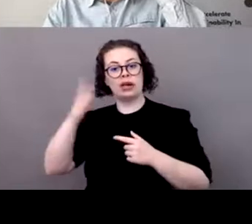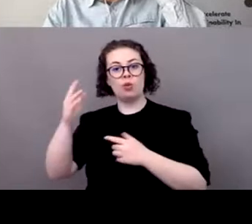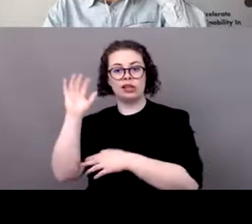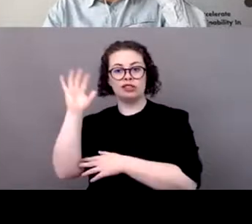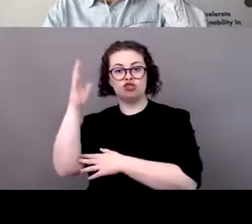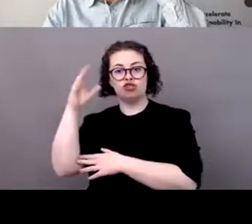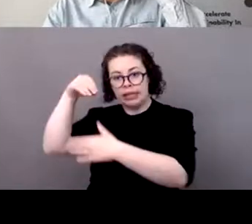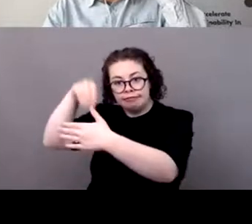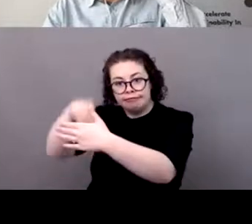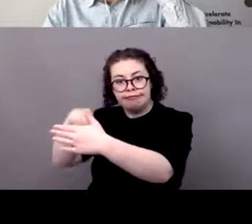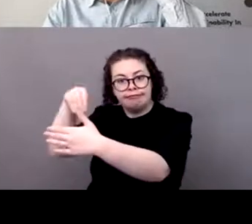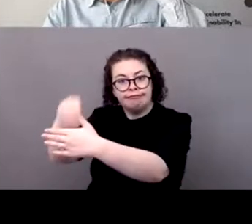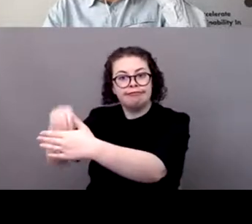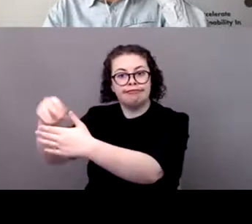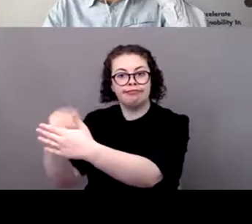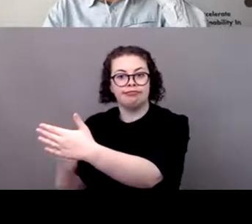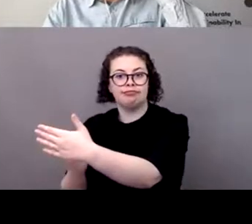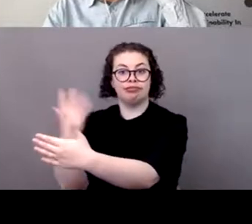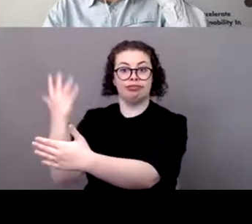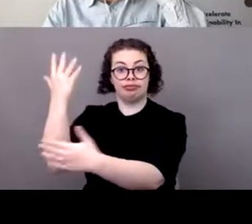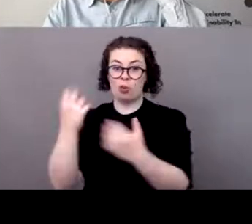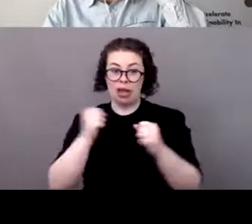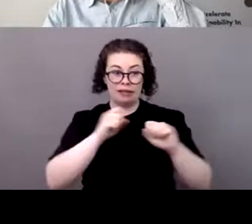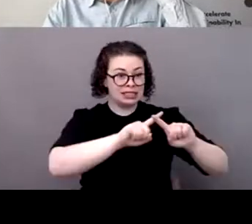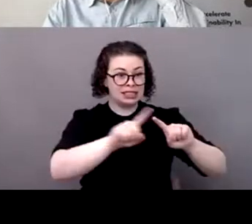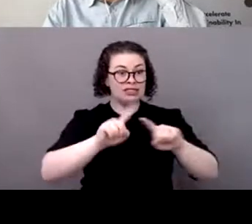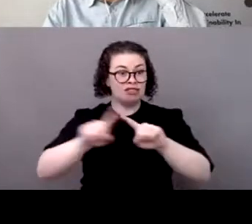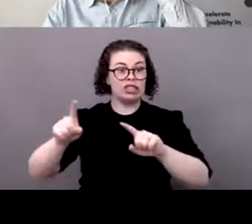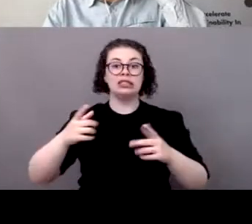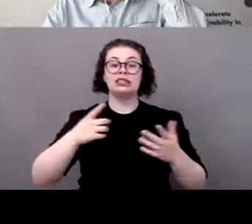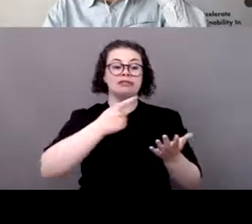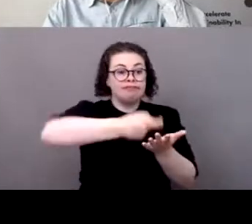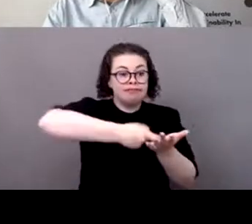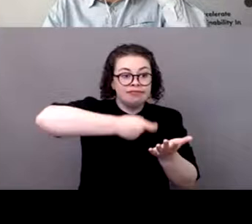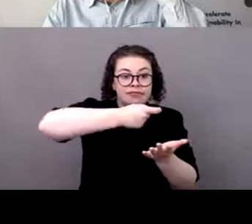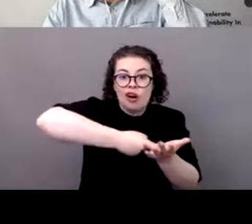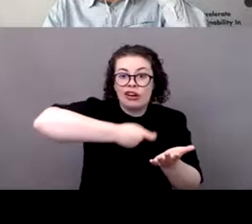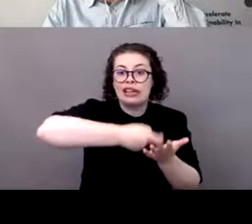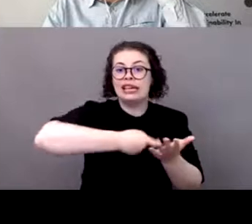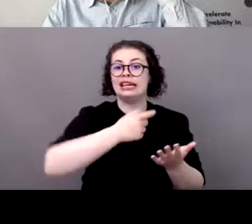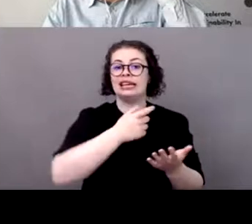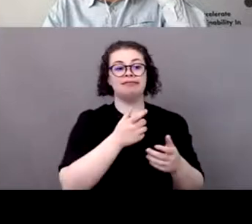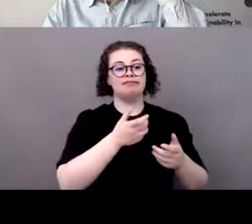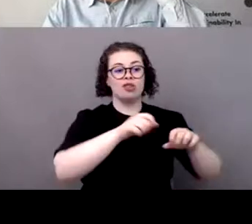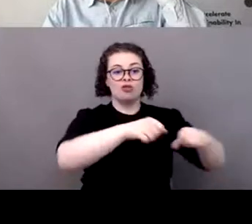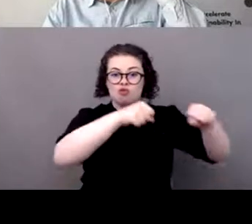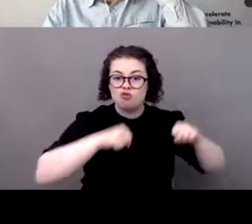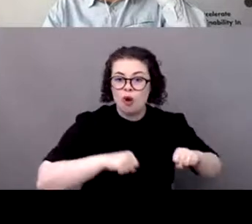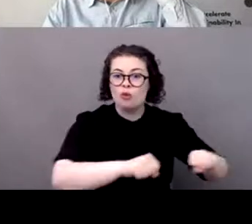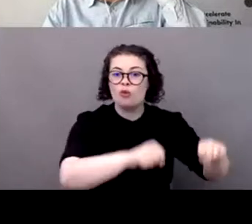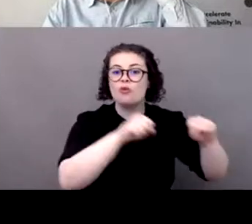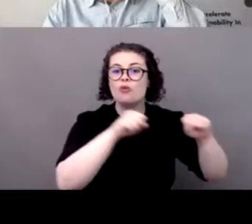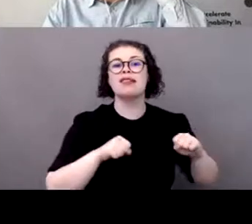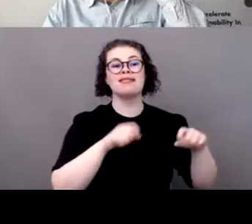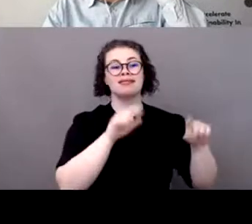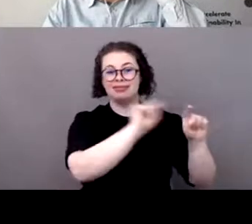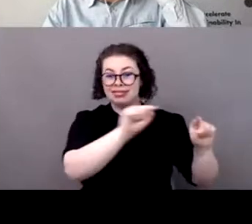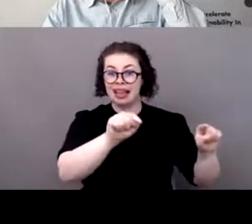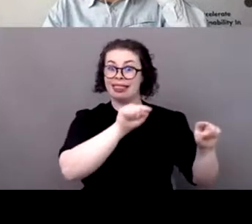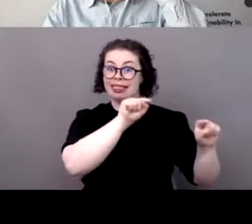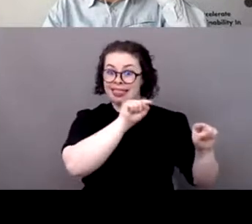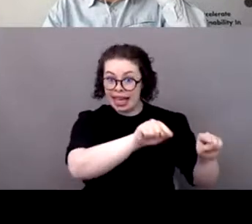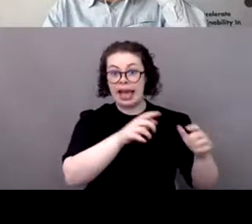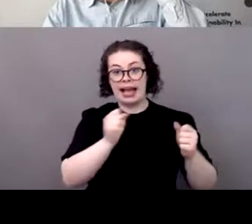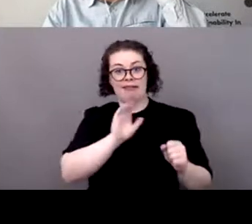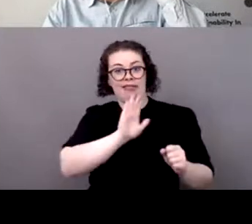Hoffenheim. Other clubs, Mainz 05 is carbon free since the carbon neutral since a